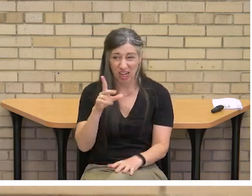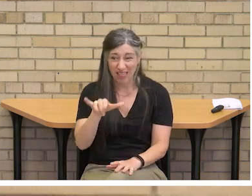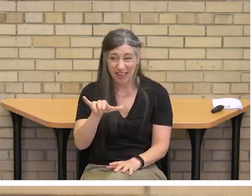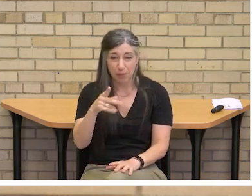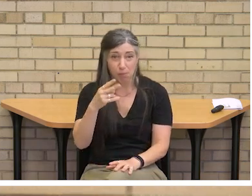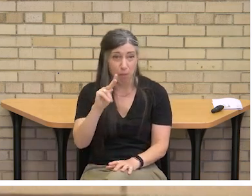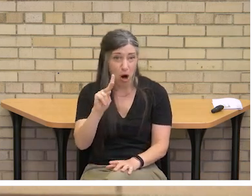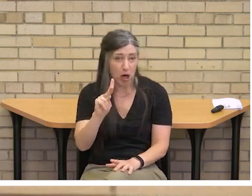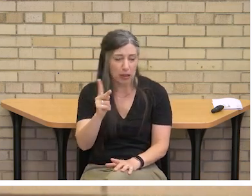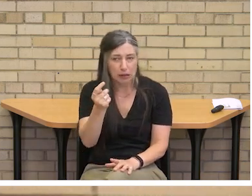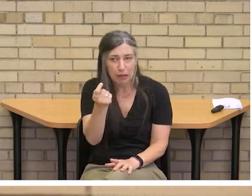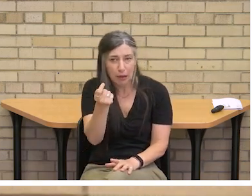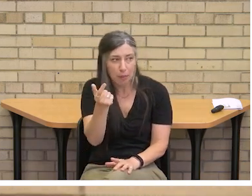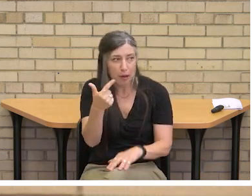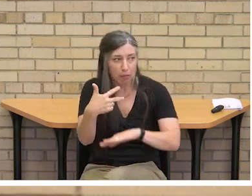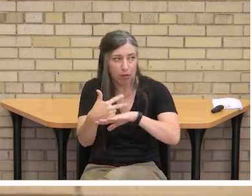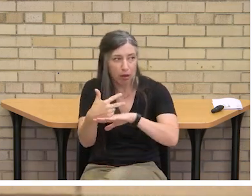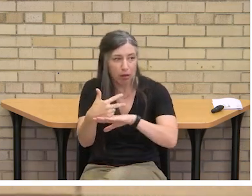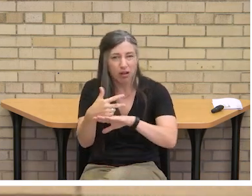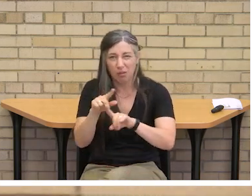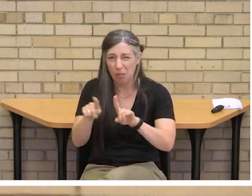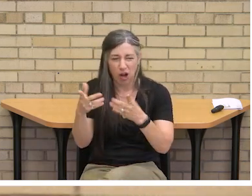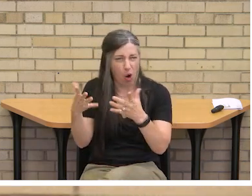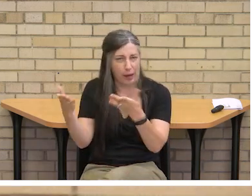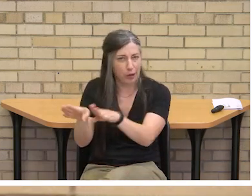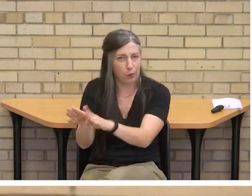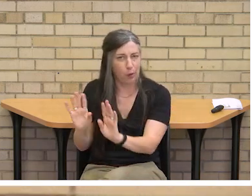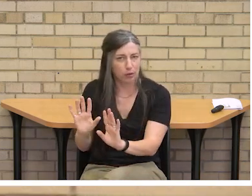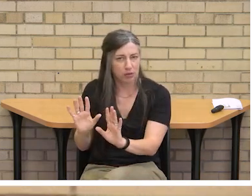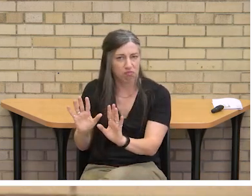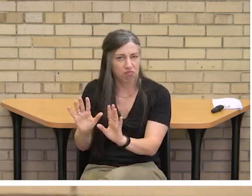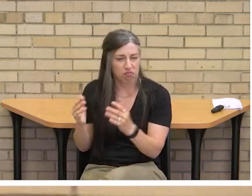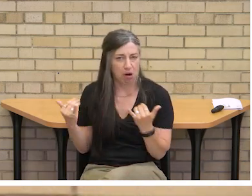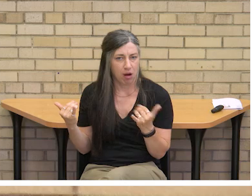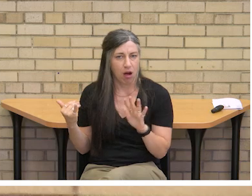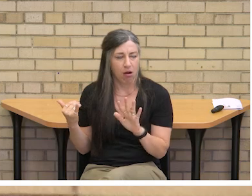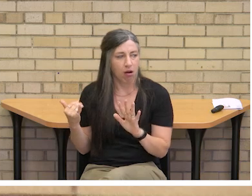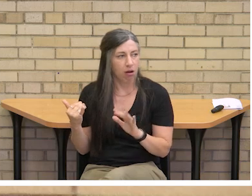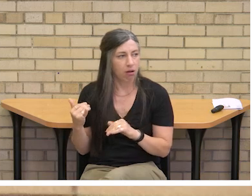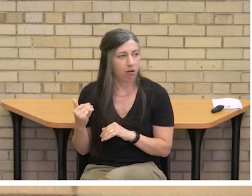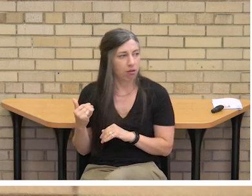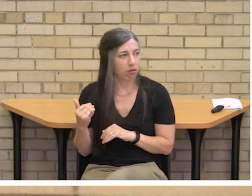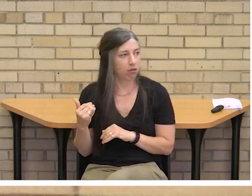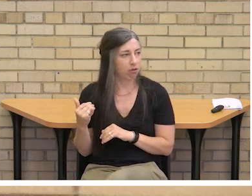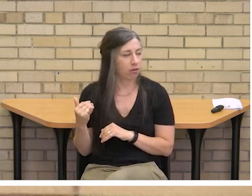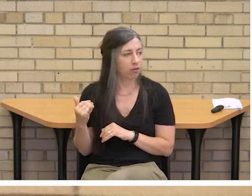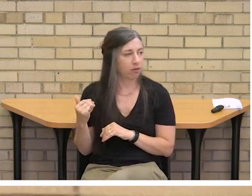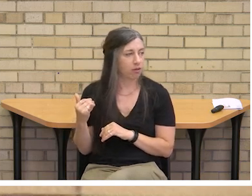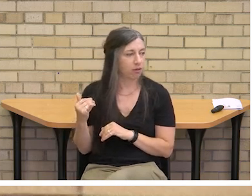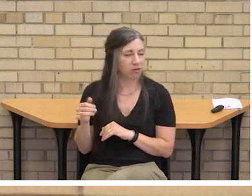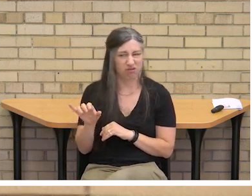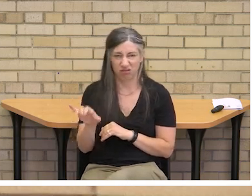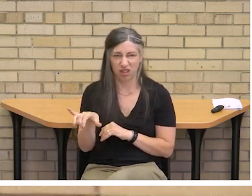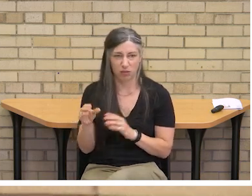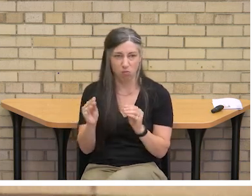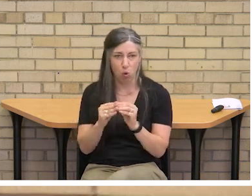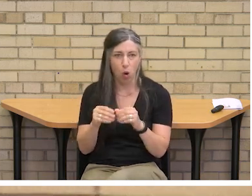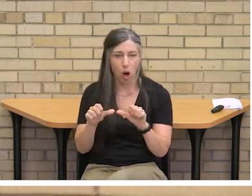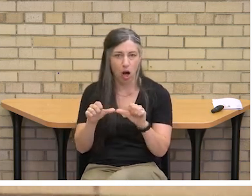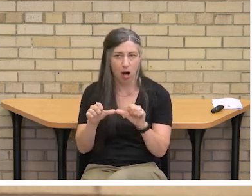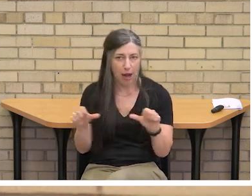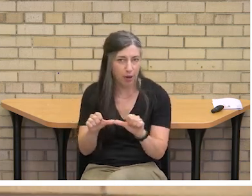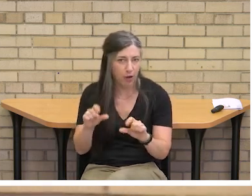Park, but again, there's a fair bit of road there that's closed to vehicles currently, so that gives the contractor